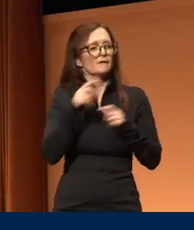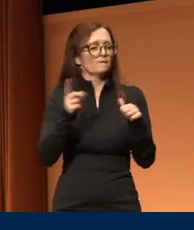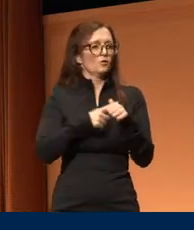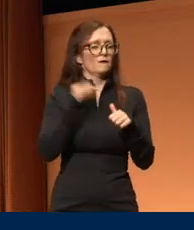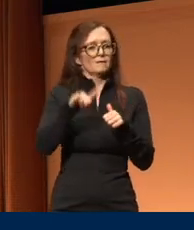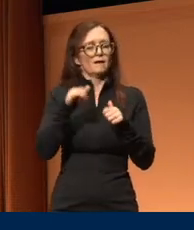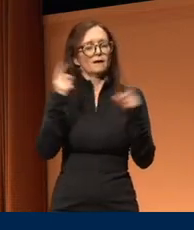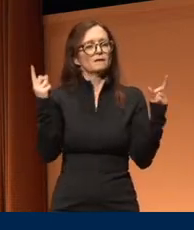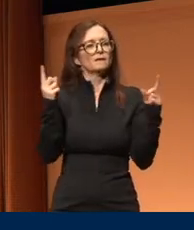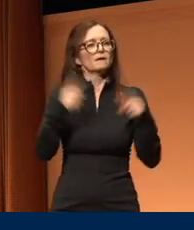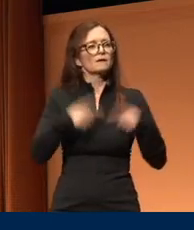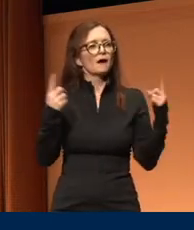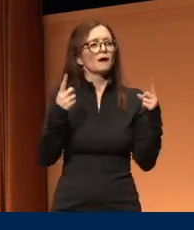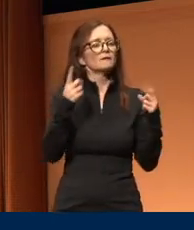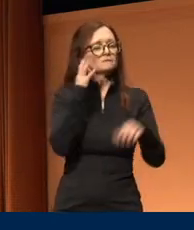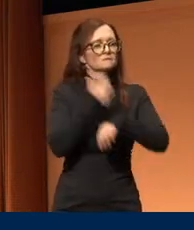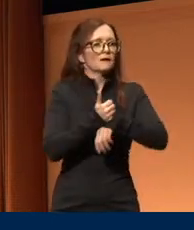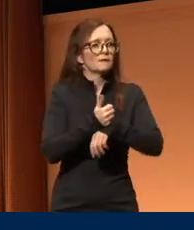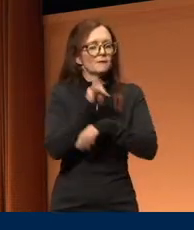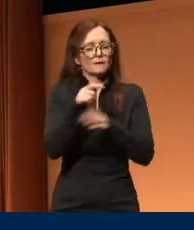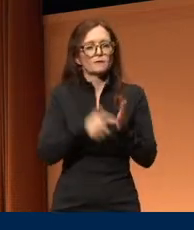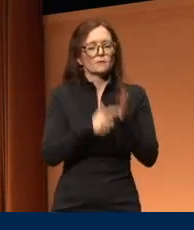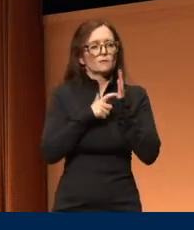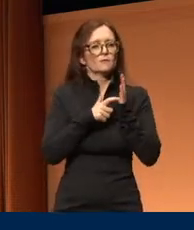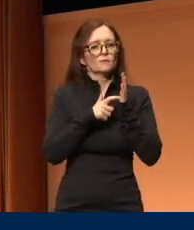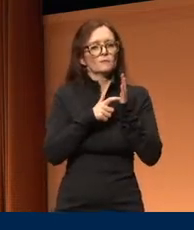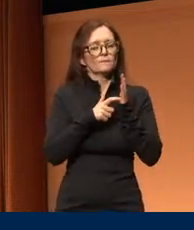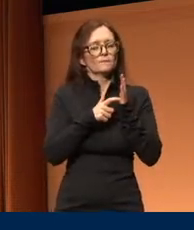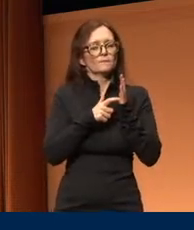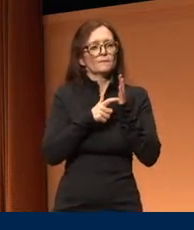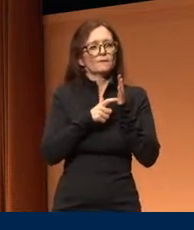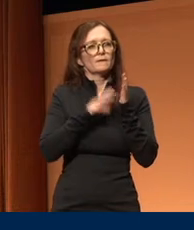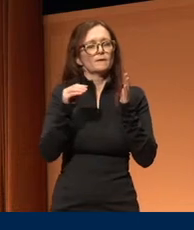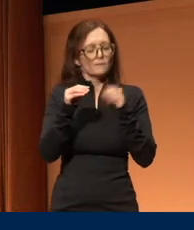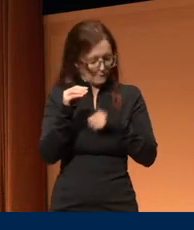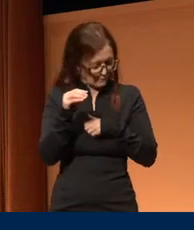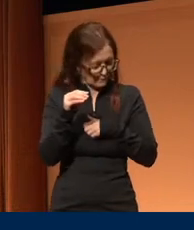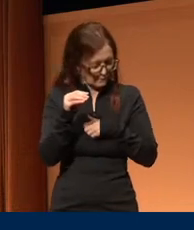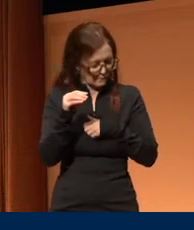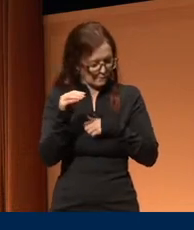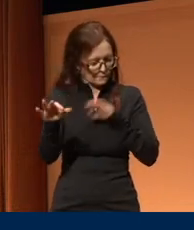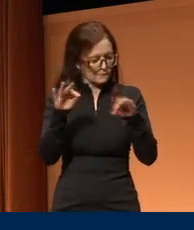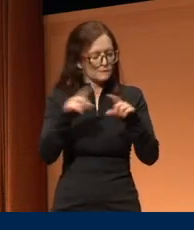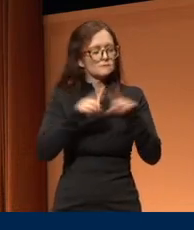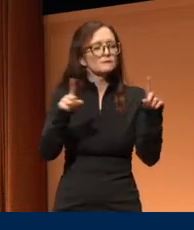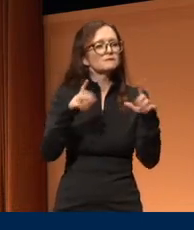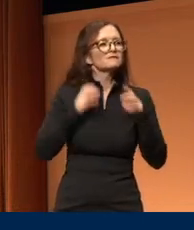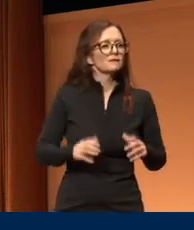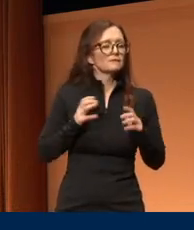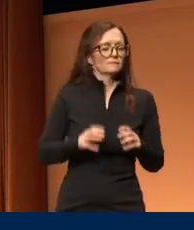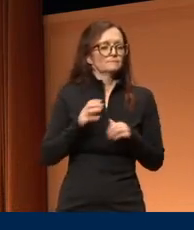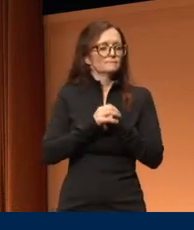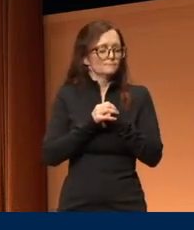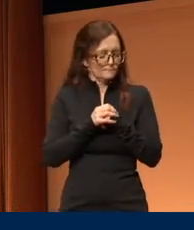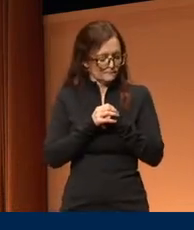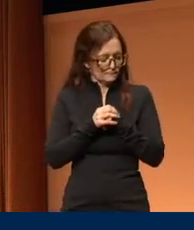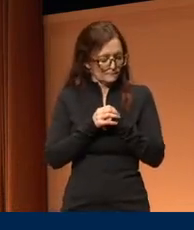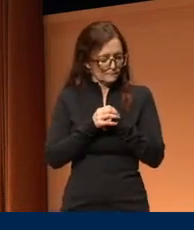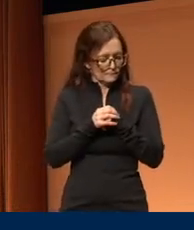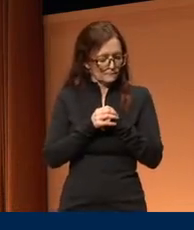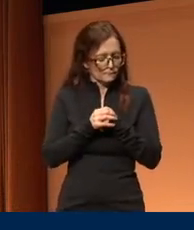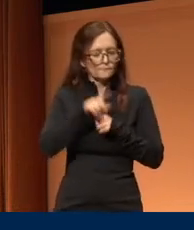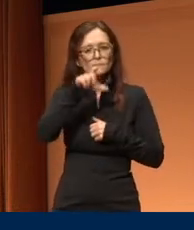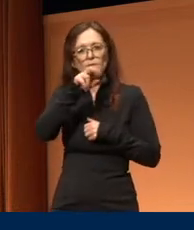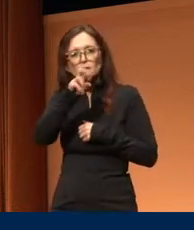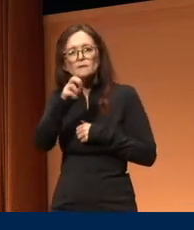helps set up between the self-selected assemblies of Yellow Vests and the randomly selected citizens' assemblies. There's